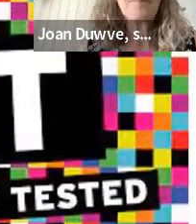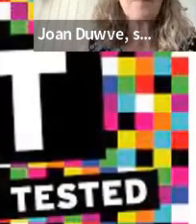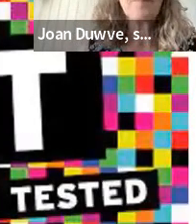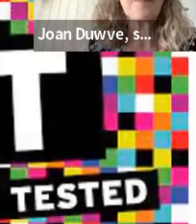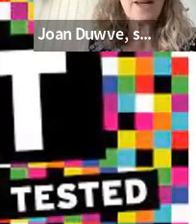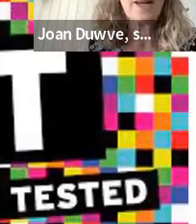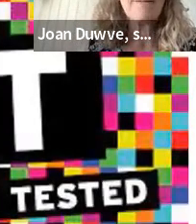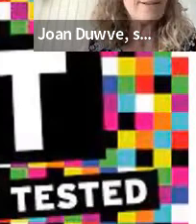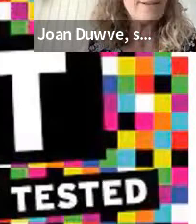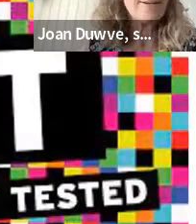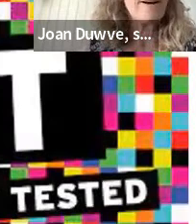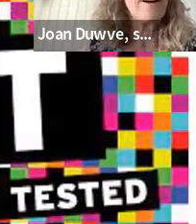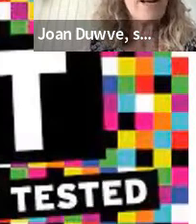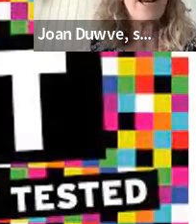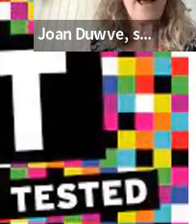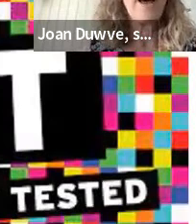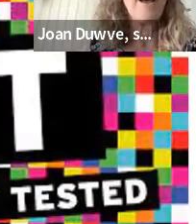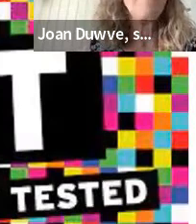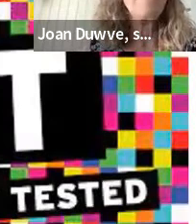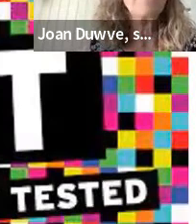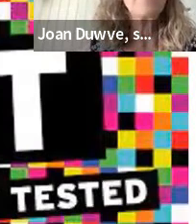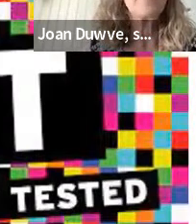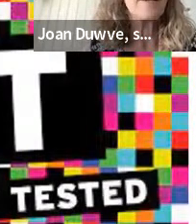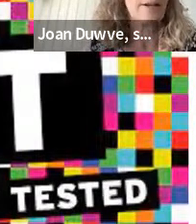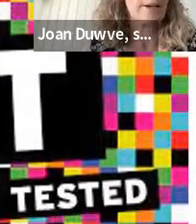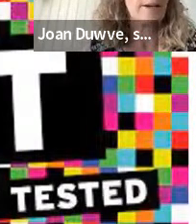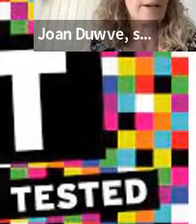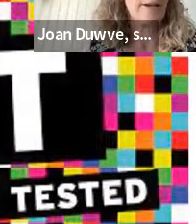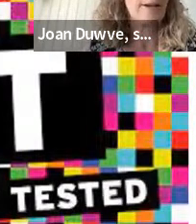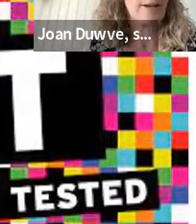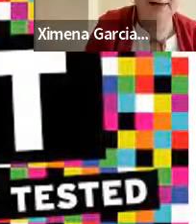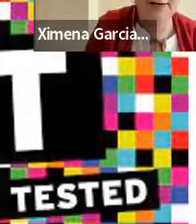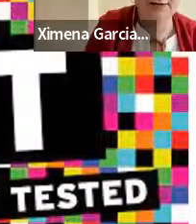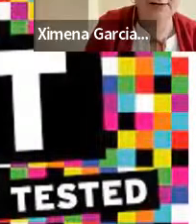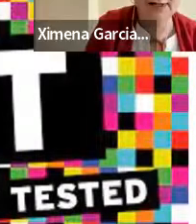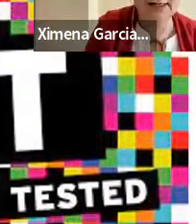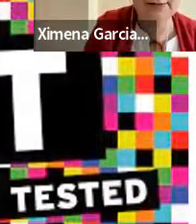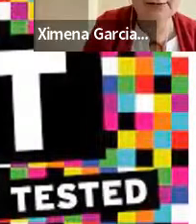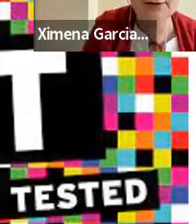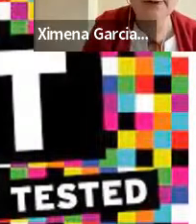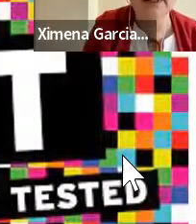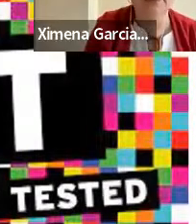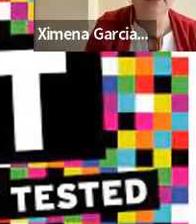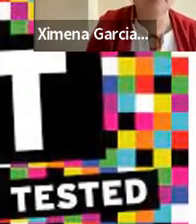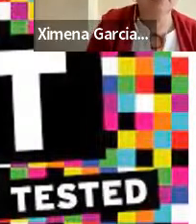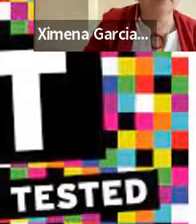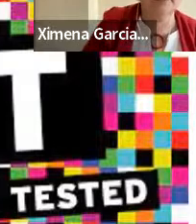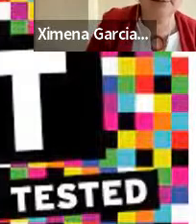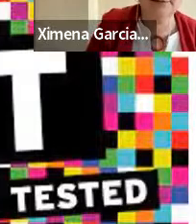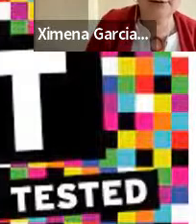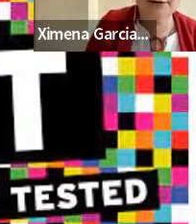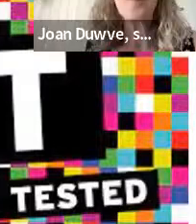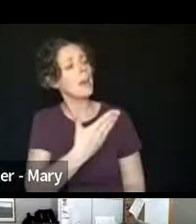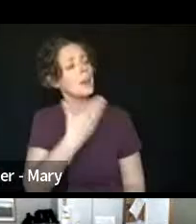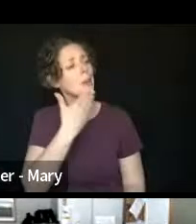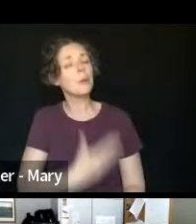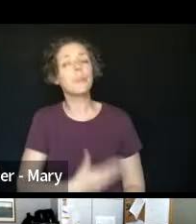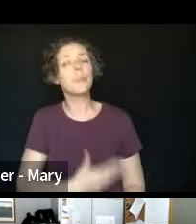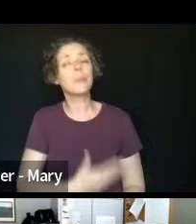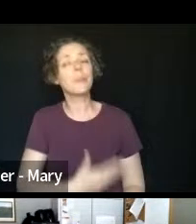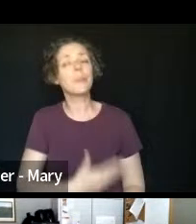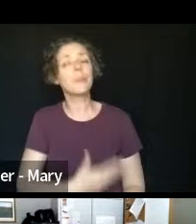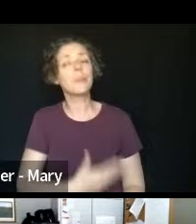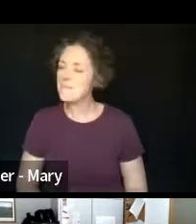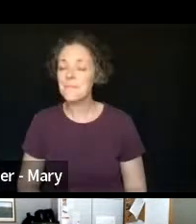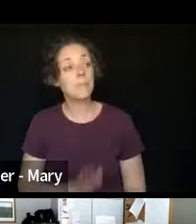please. I think that's all I have. Thank you. Thank you so much, You're welcome. Joan. And